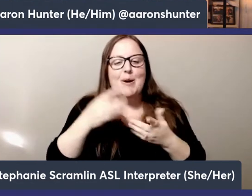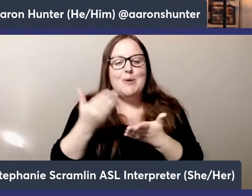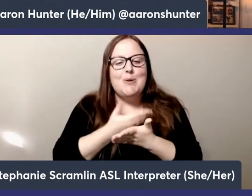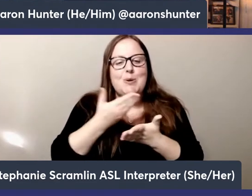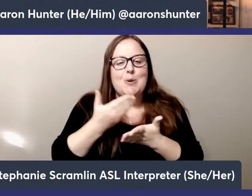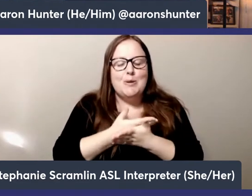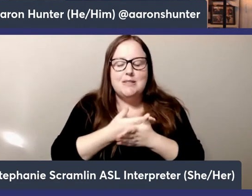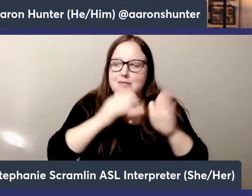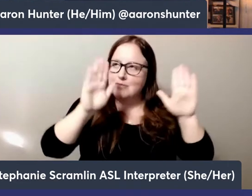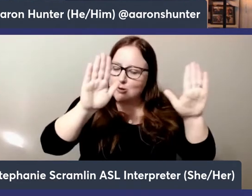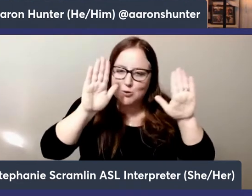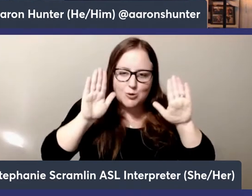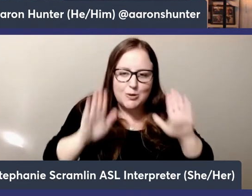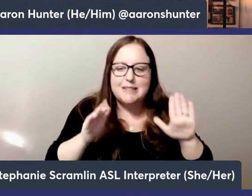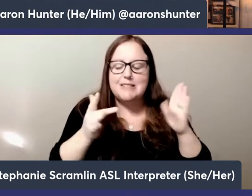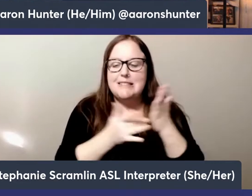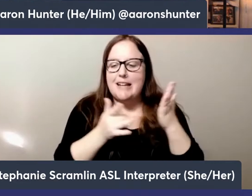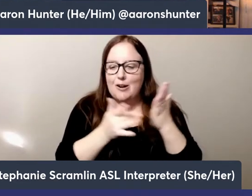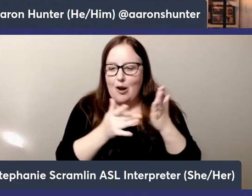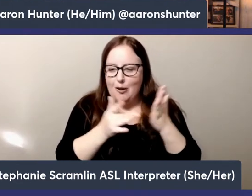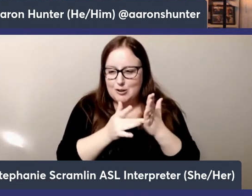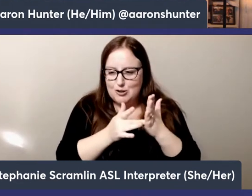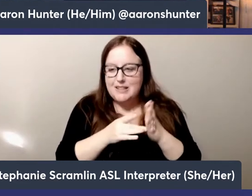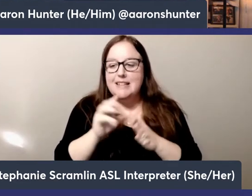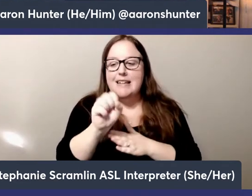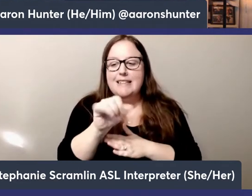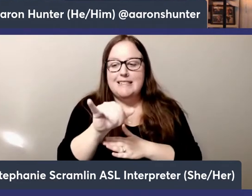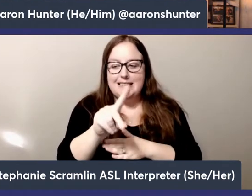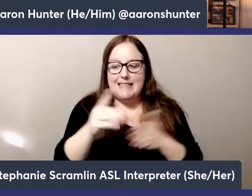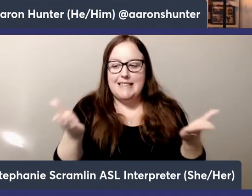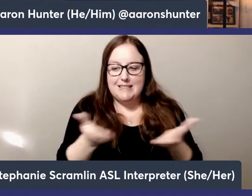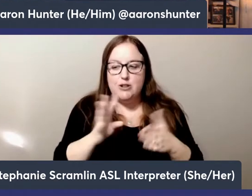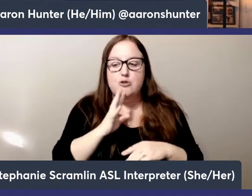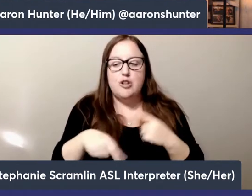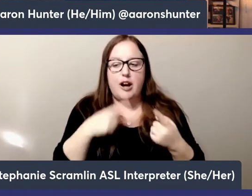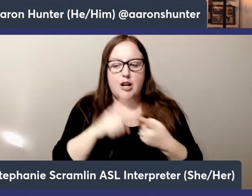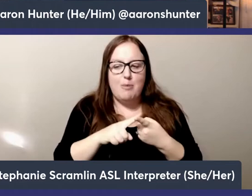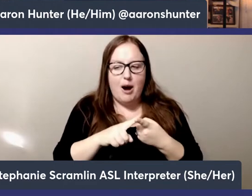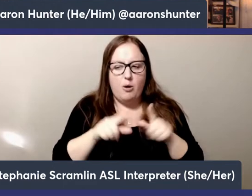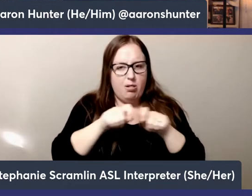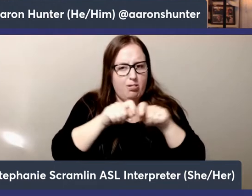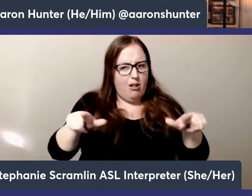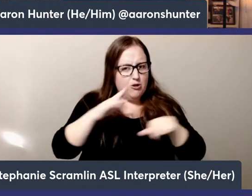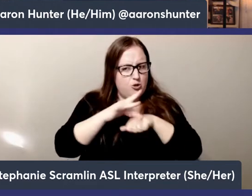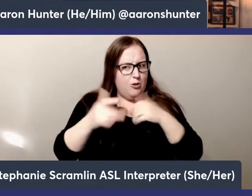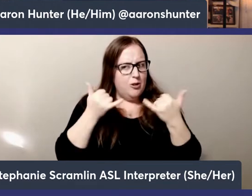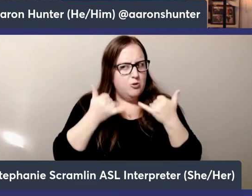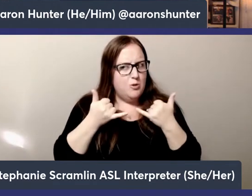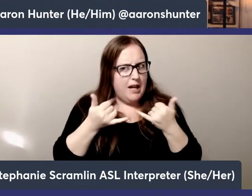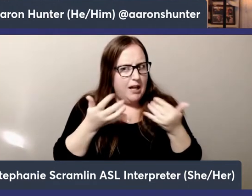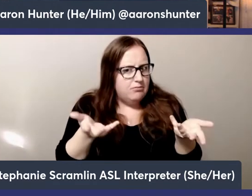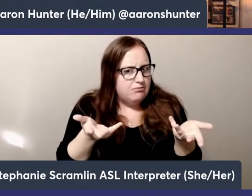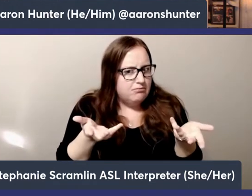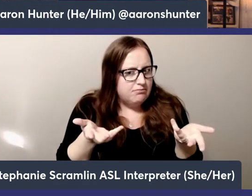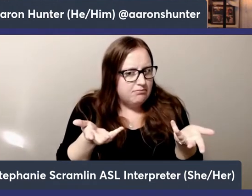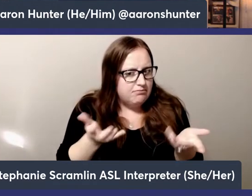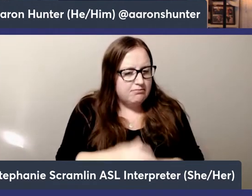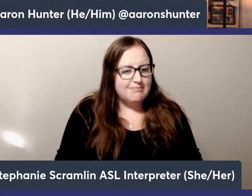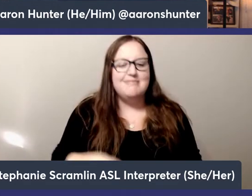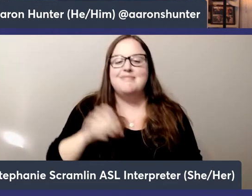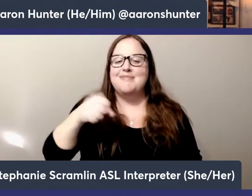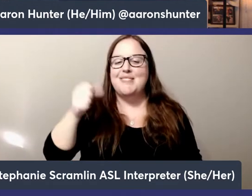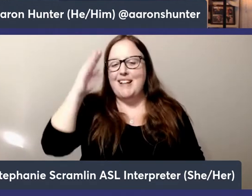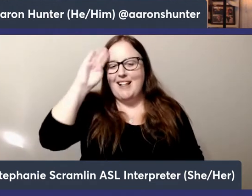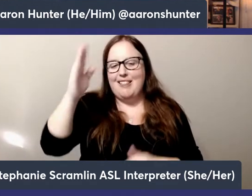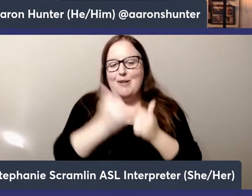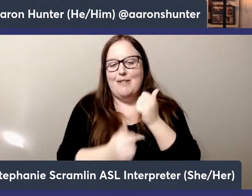and greatest of technology. And Sid's here to talk about something that was launched earlier today. Hey, everyone.